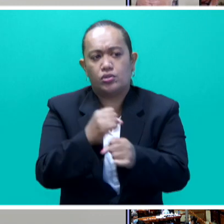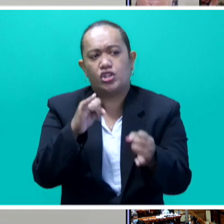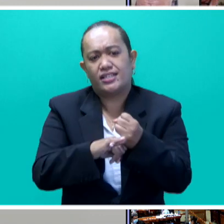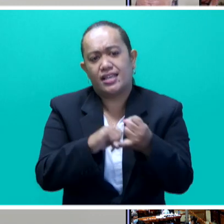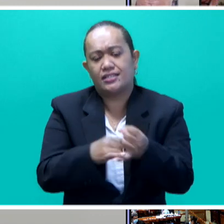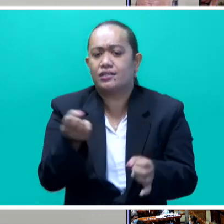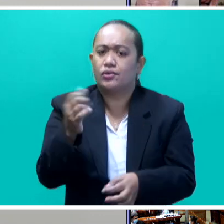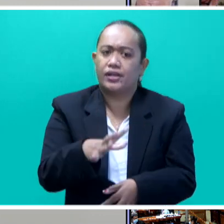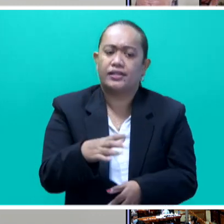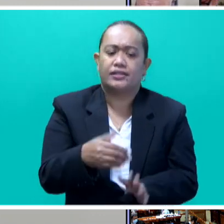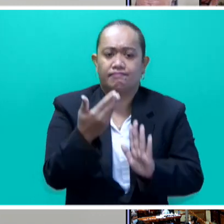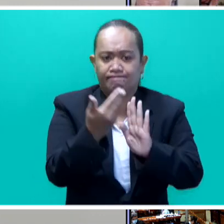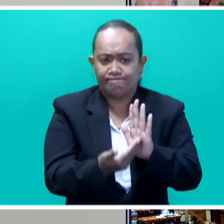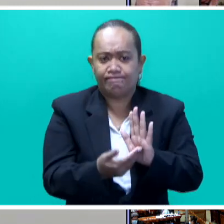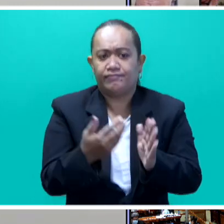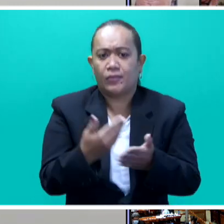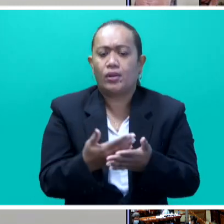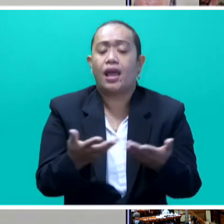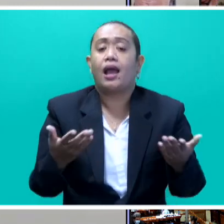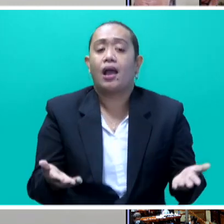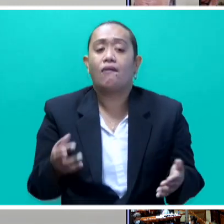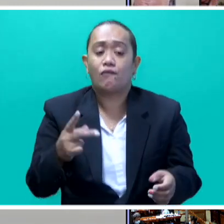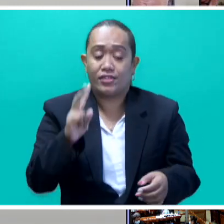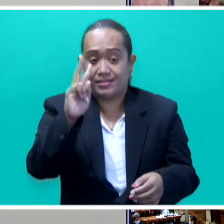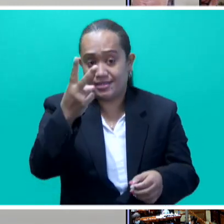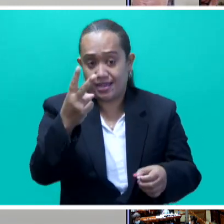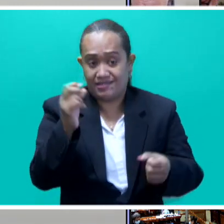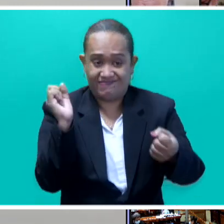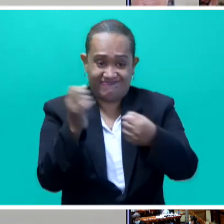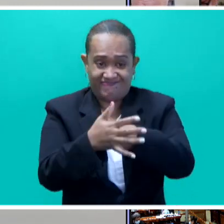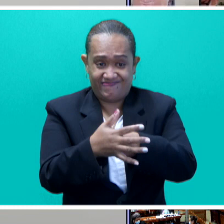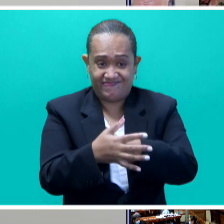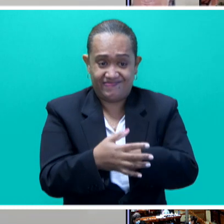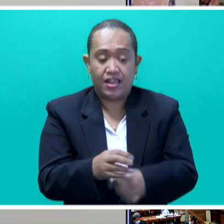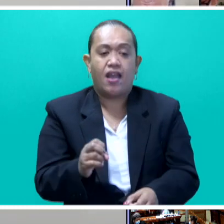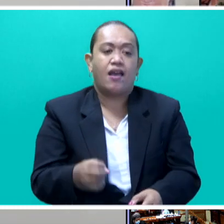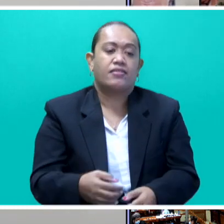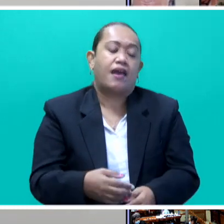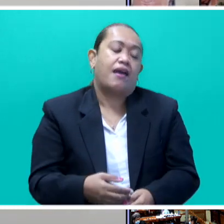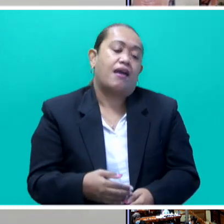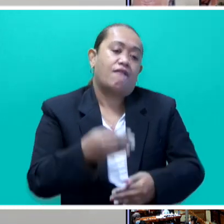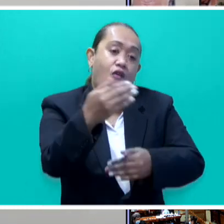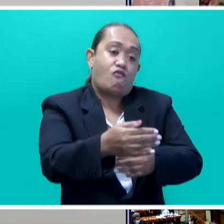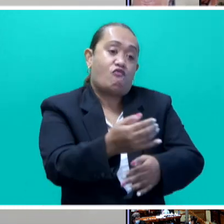of this pandemic, and particularly with respect to assistance to the Ministry of Health and Medical Services. The MV